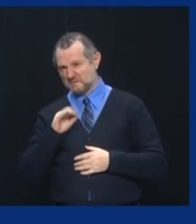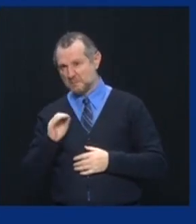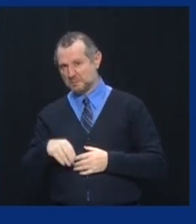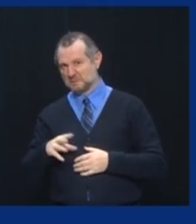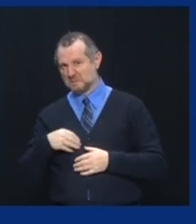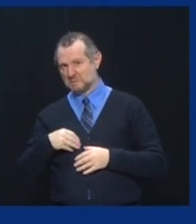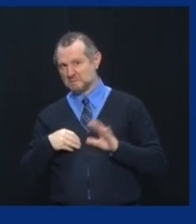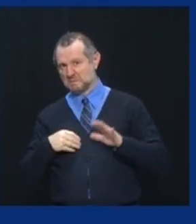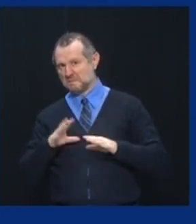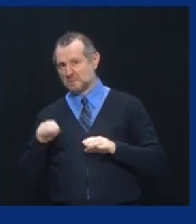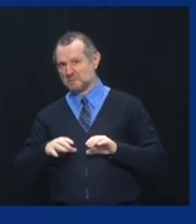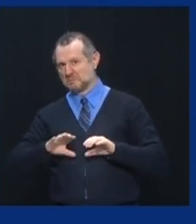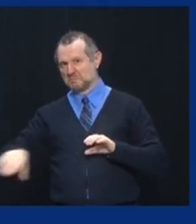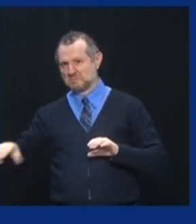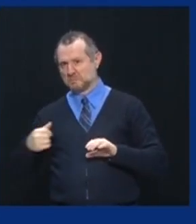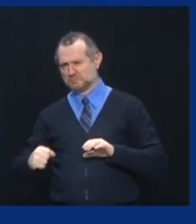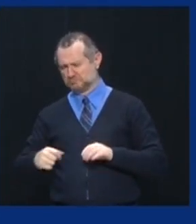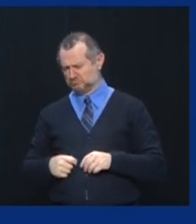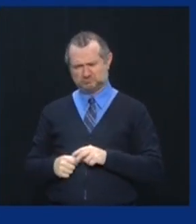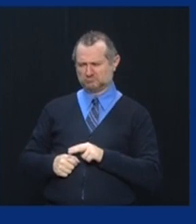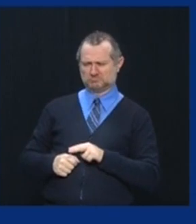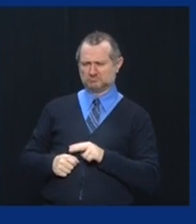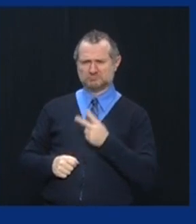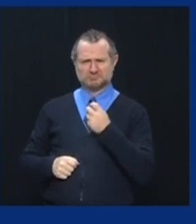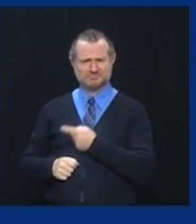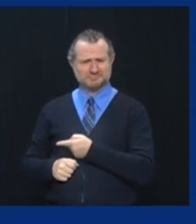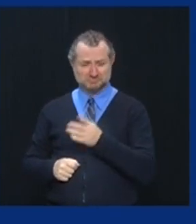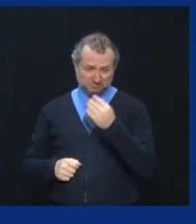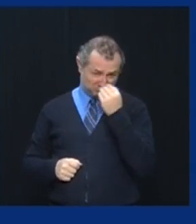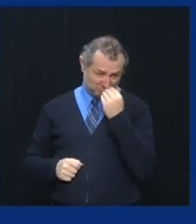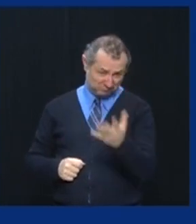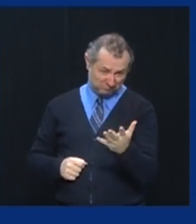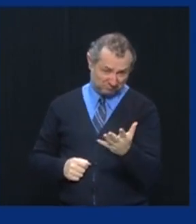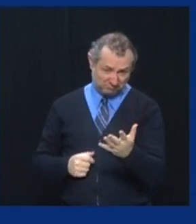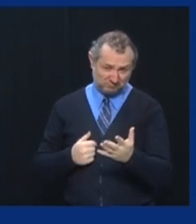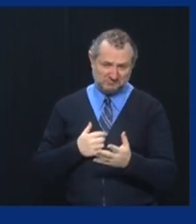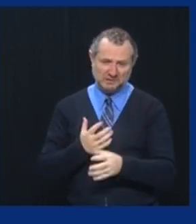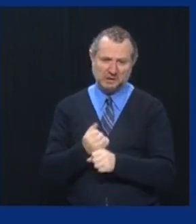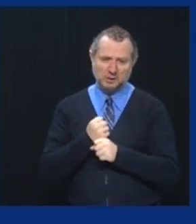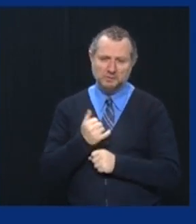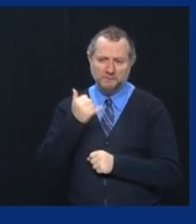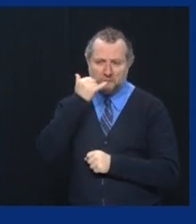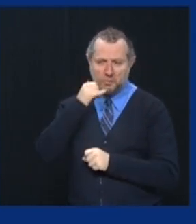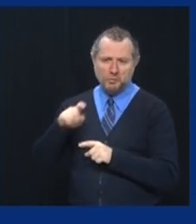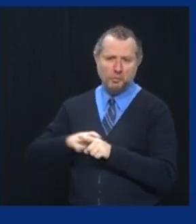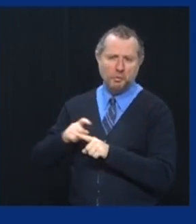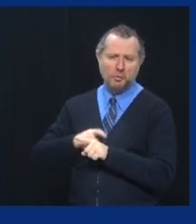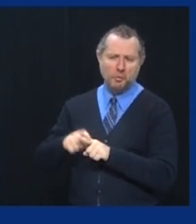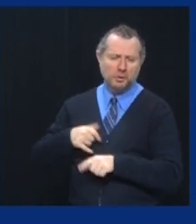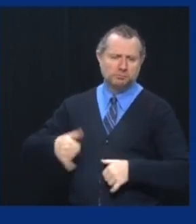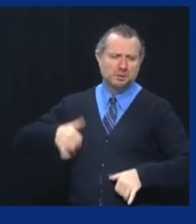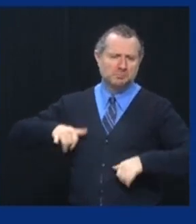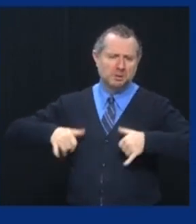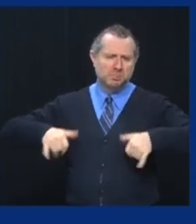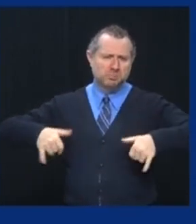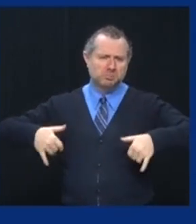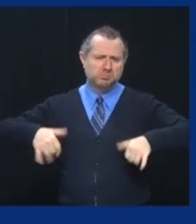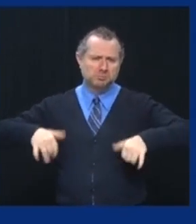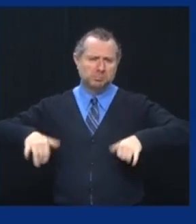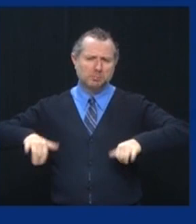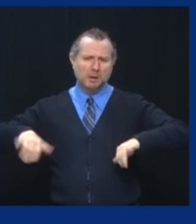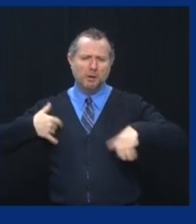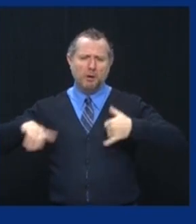it. I can tell you I'm deluged with phone calls from healthcare workers who are saying, I want the vaccine, I can't